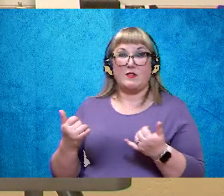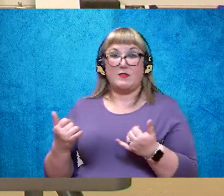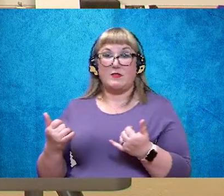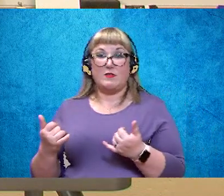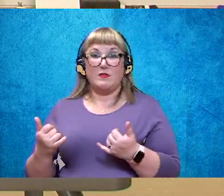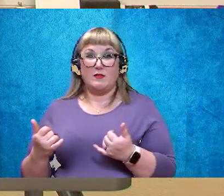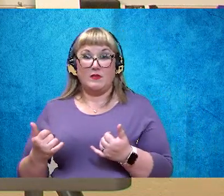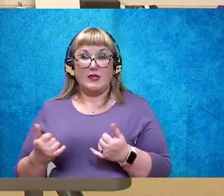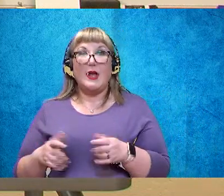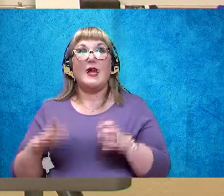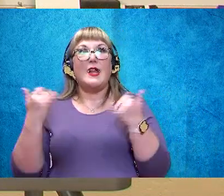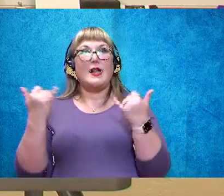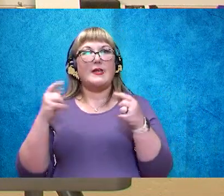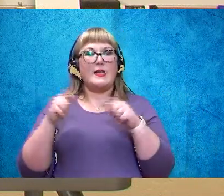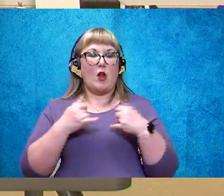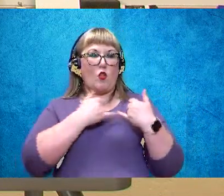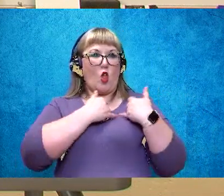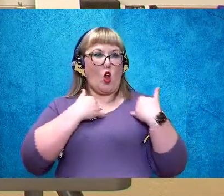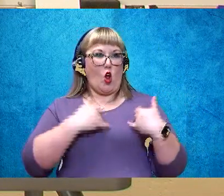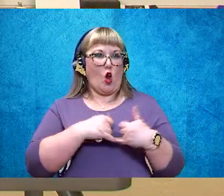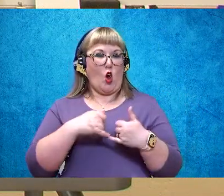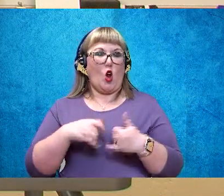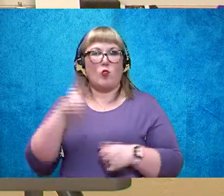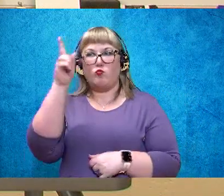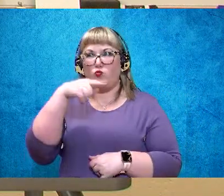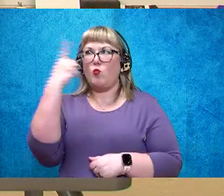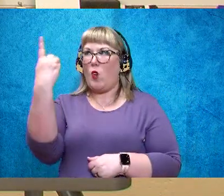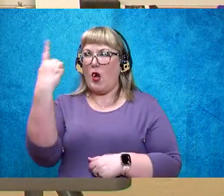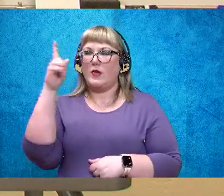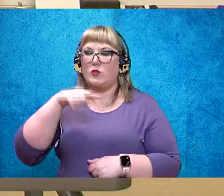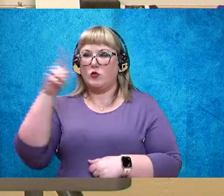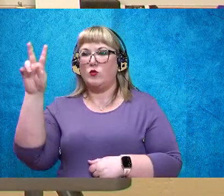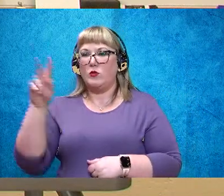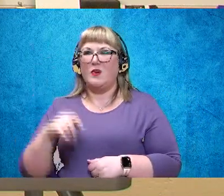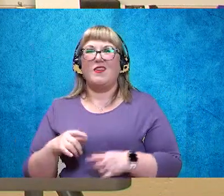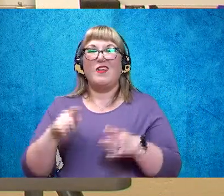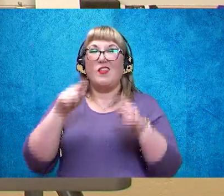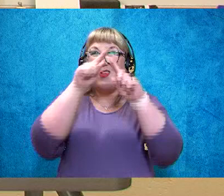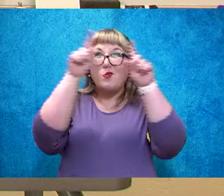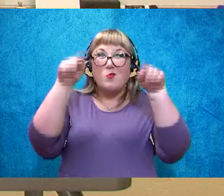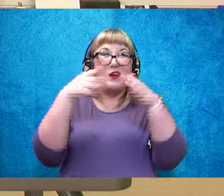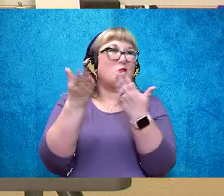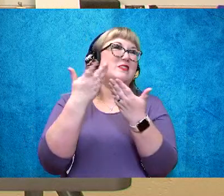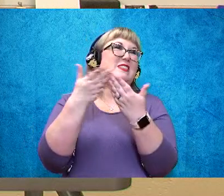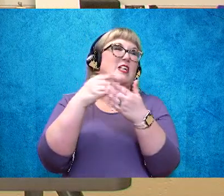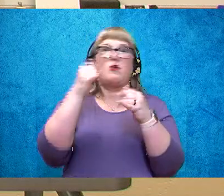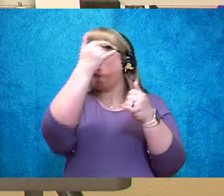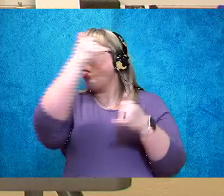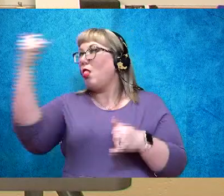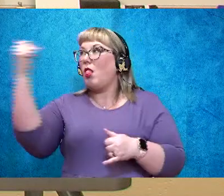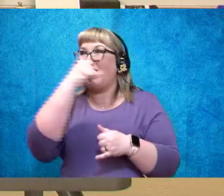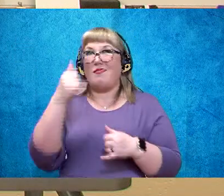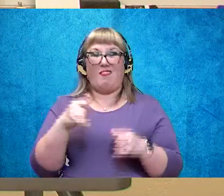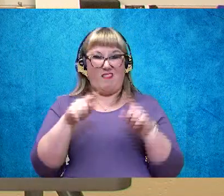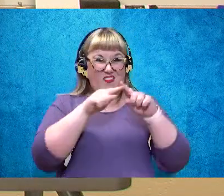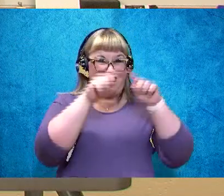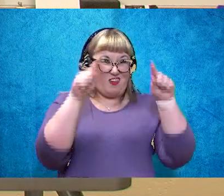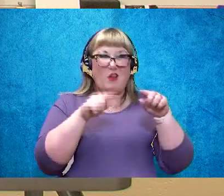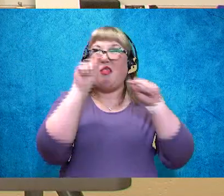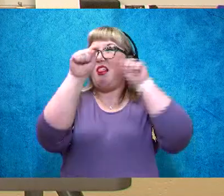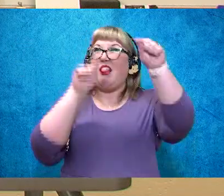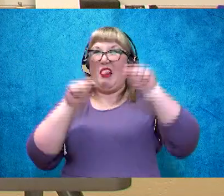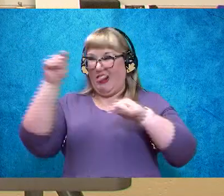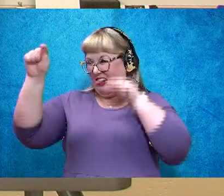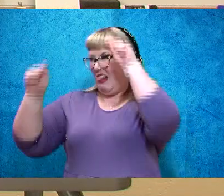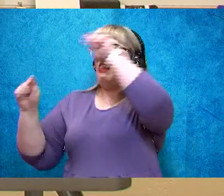counting the hearts by crossing them out. Now the rectangles were easier to count because they were in straight lines, but these hearts are all